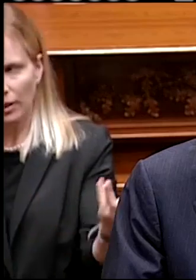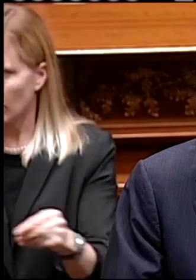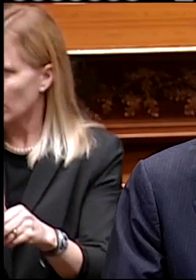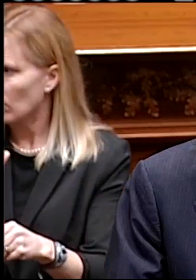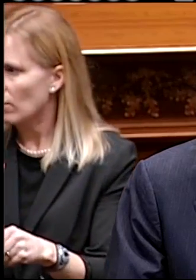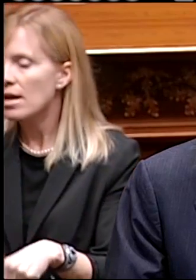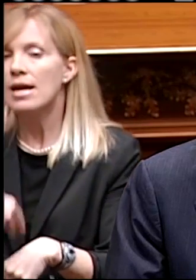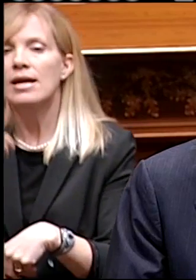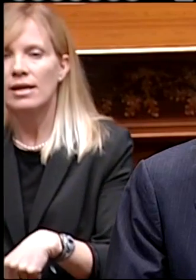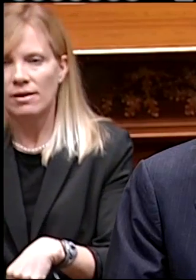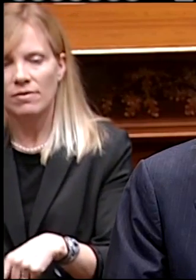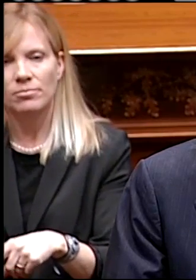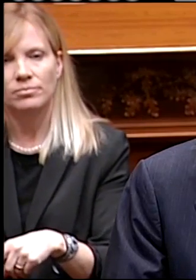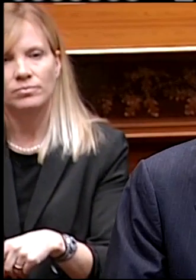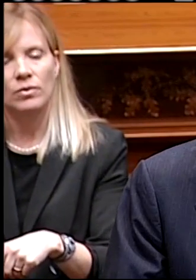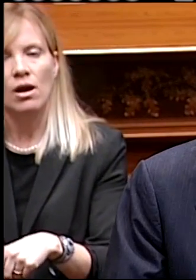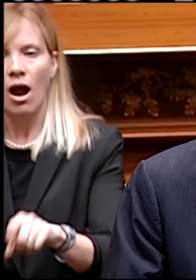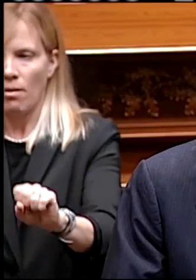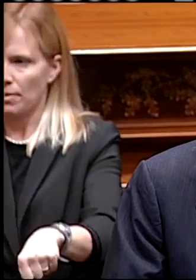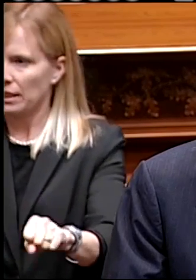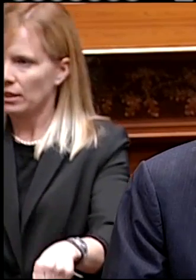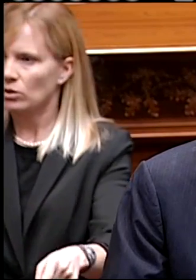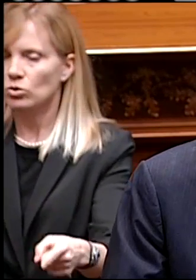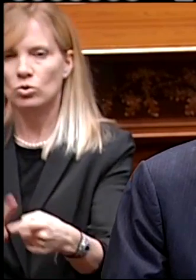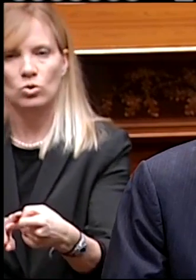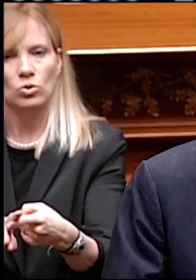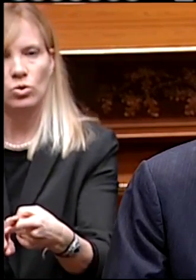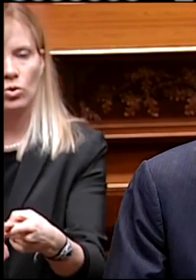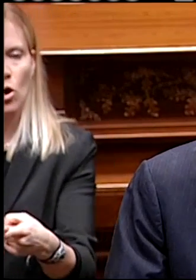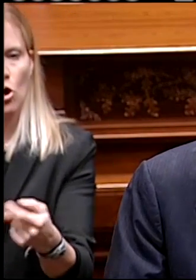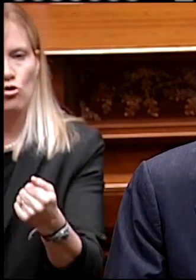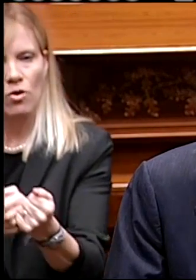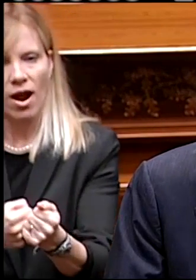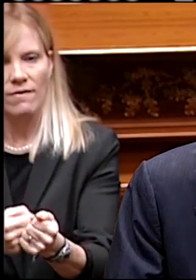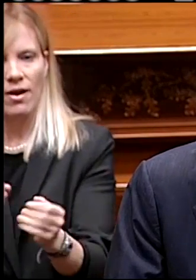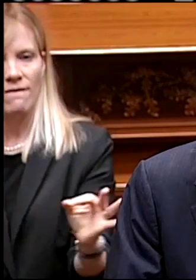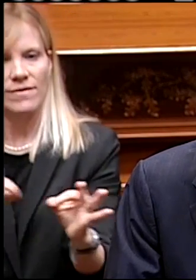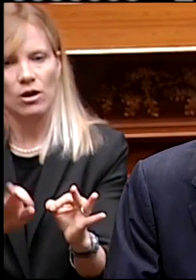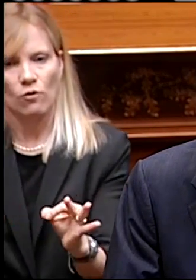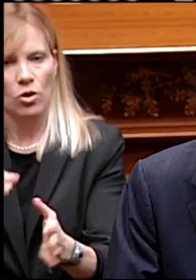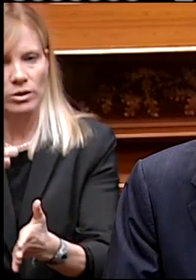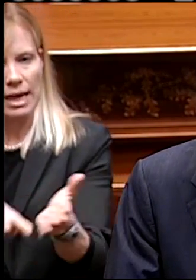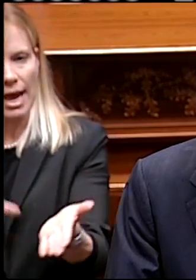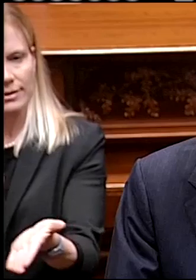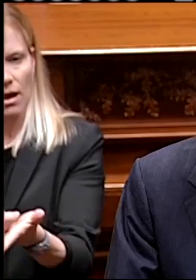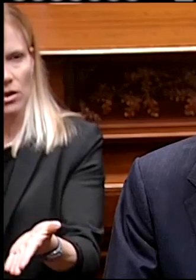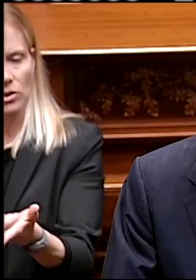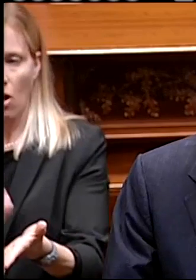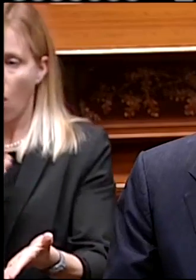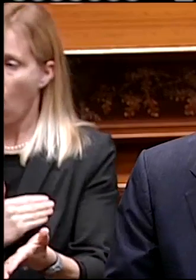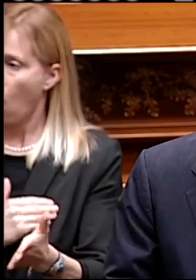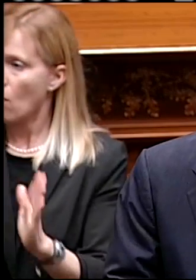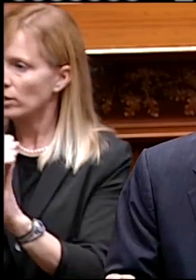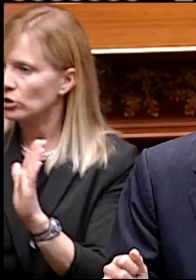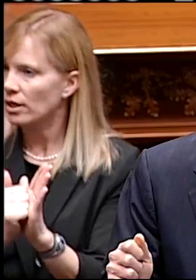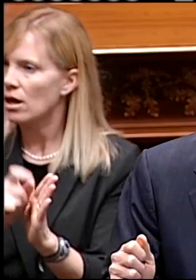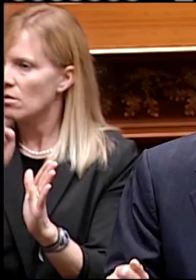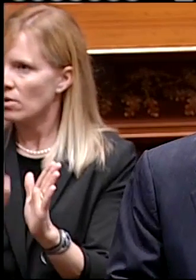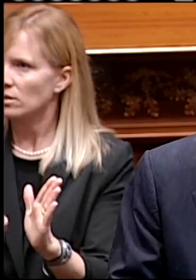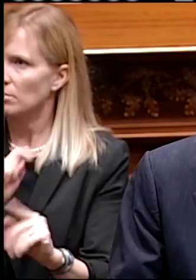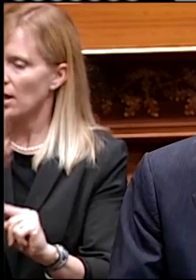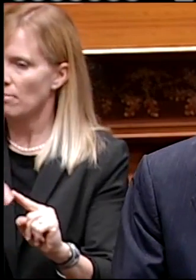Illinois the ability to drive value for their tax dollars. Our agenda must be